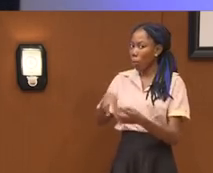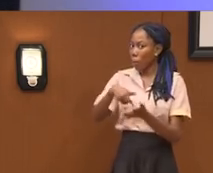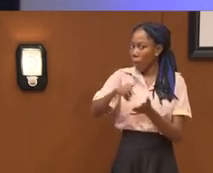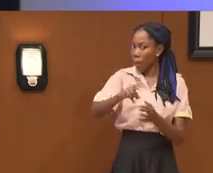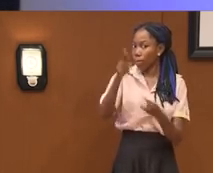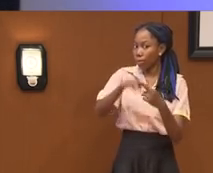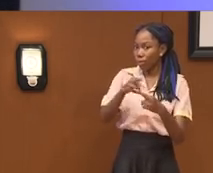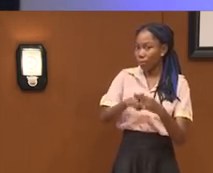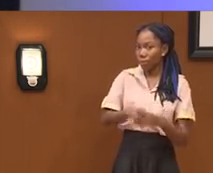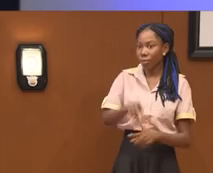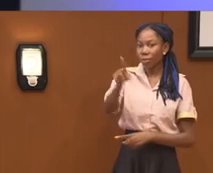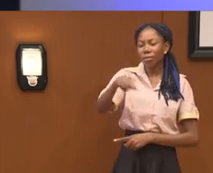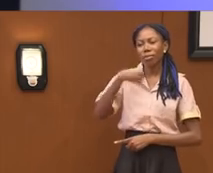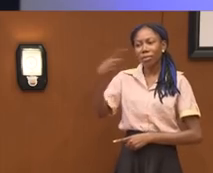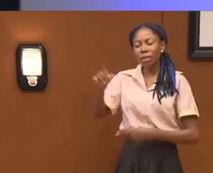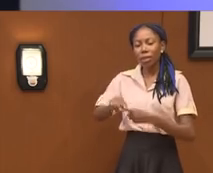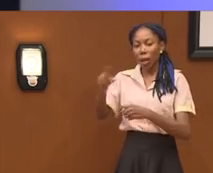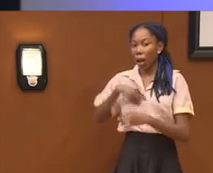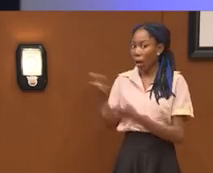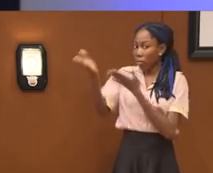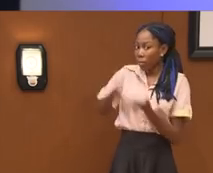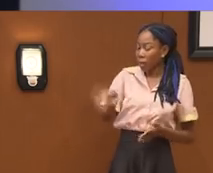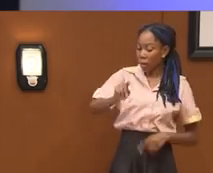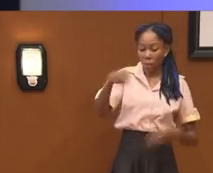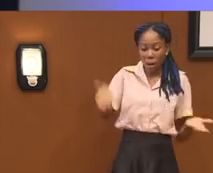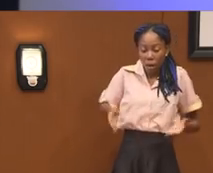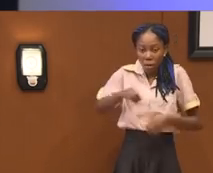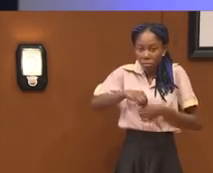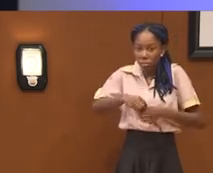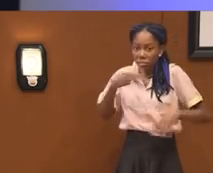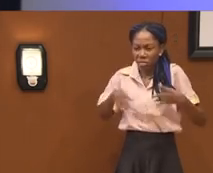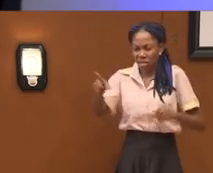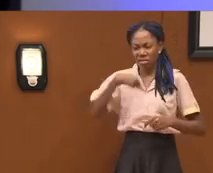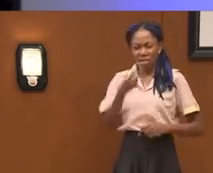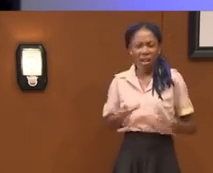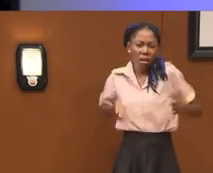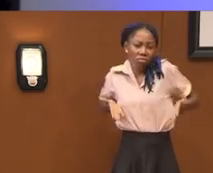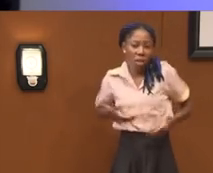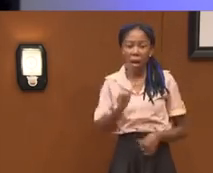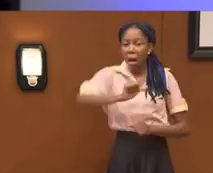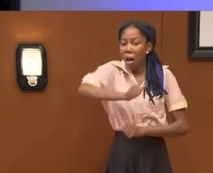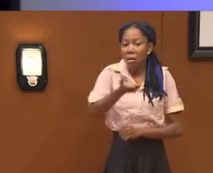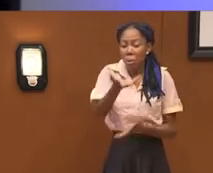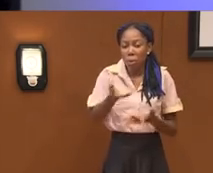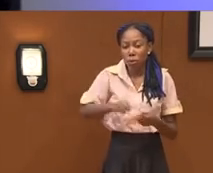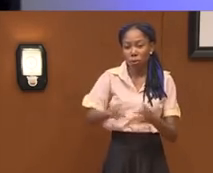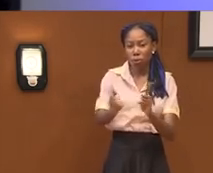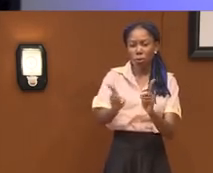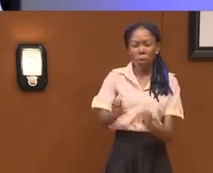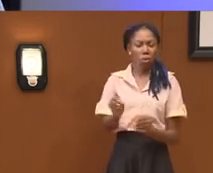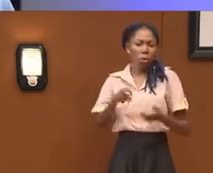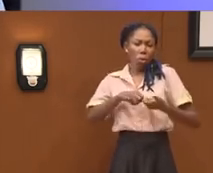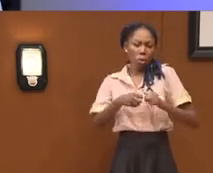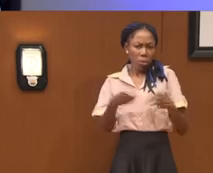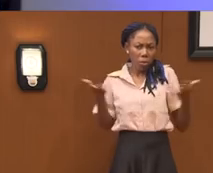that. I took him, that I've already taken him to the justice court, that whatever I want to do, I should do that. When we get to the court, that the court will be